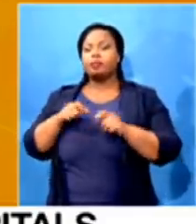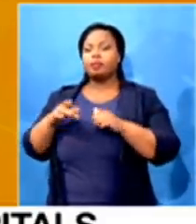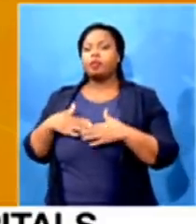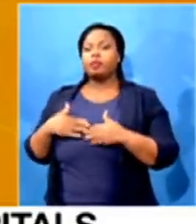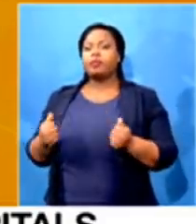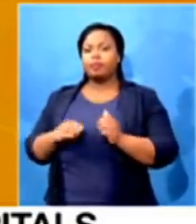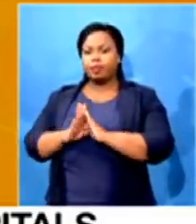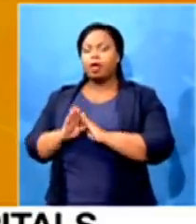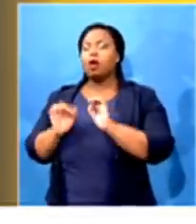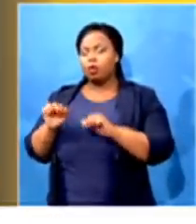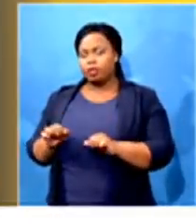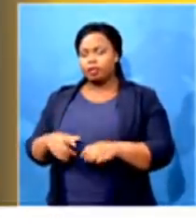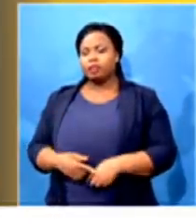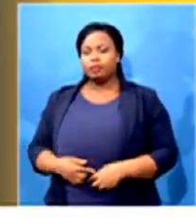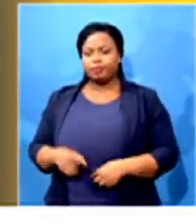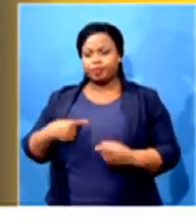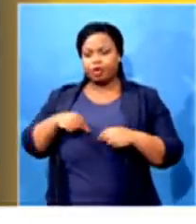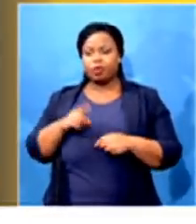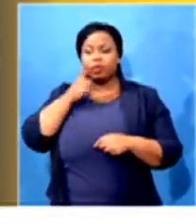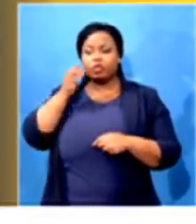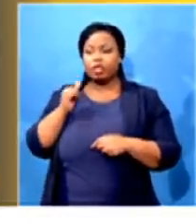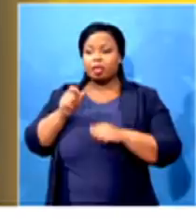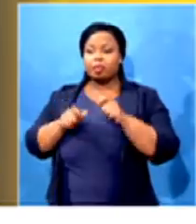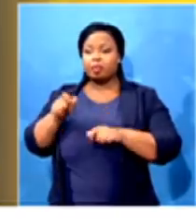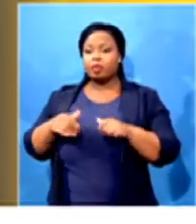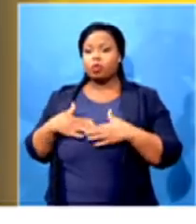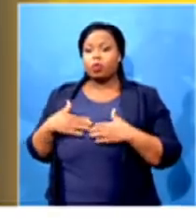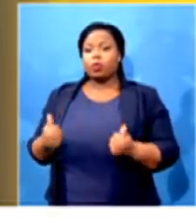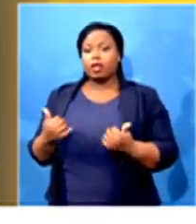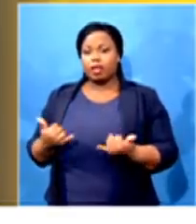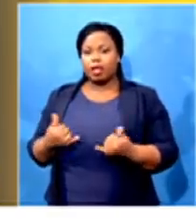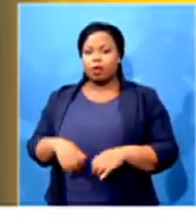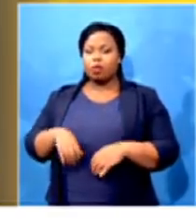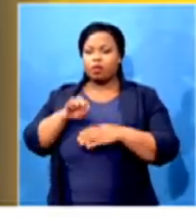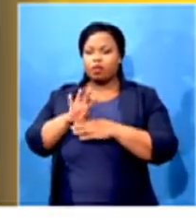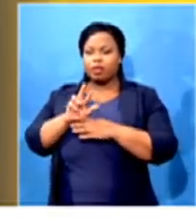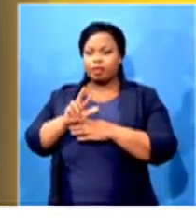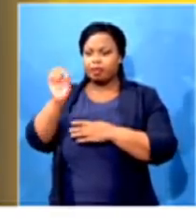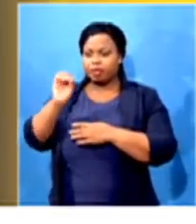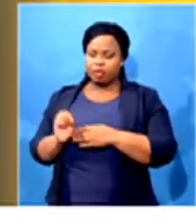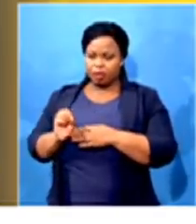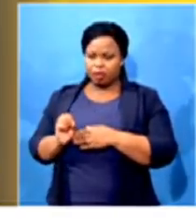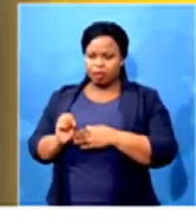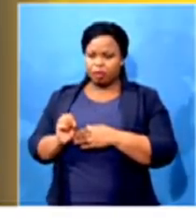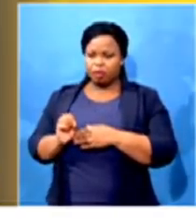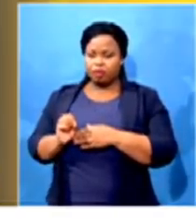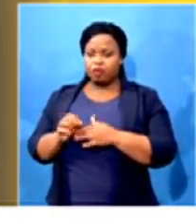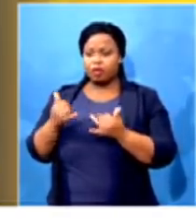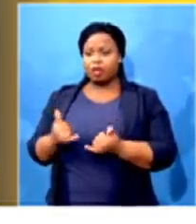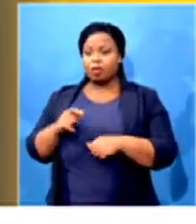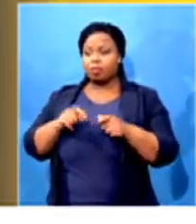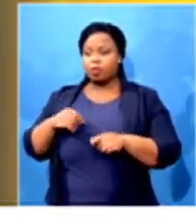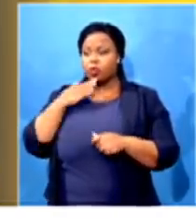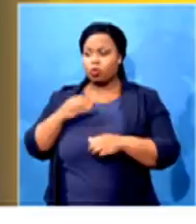recoveries. Yes. No, when you look at our recoveries right now, we've got about 48% of the recoveries, which I think